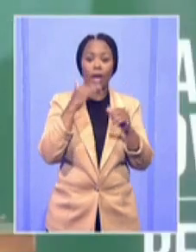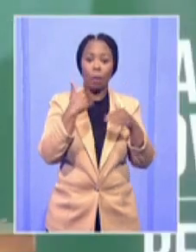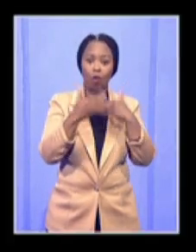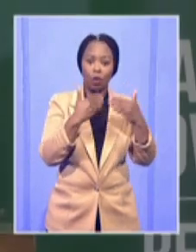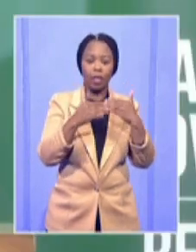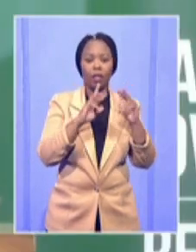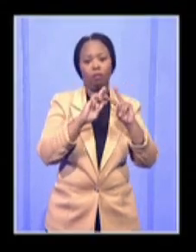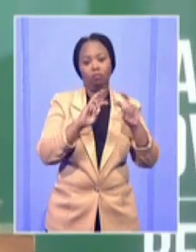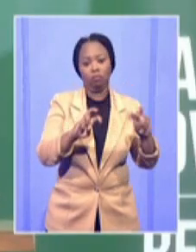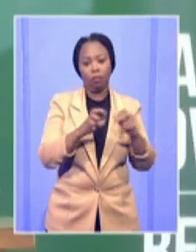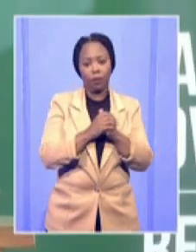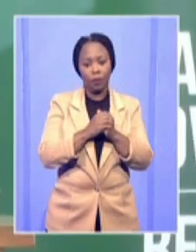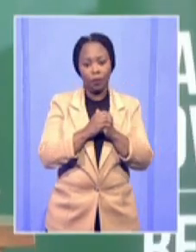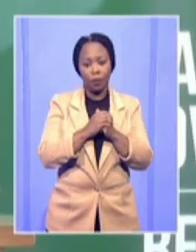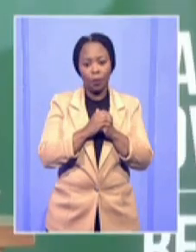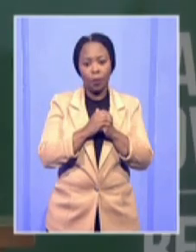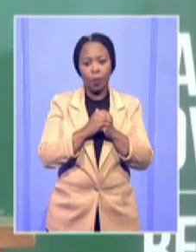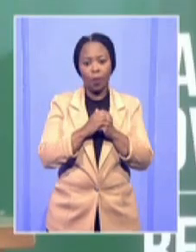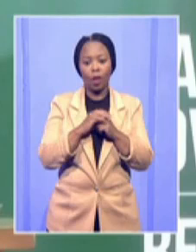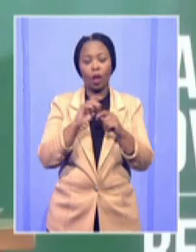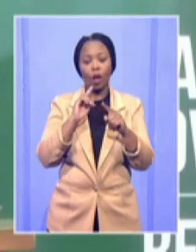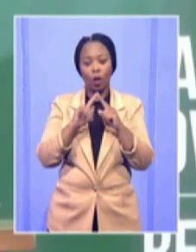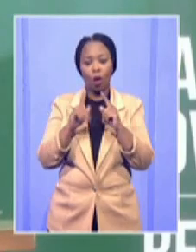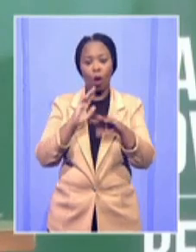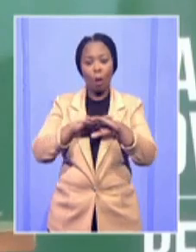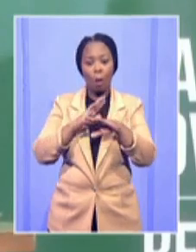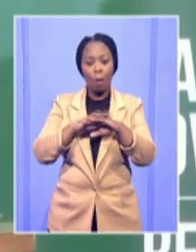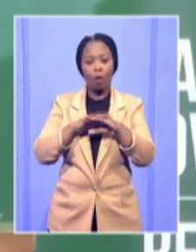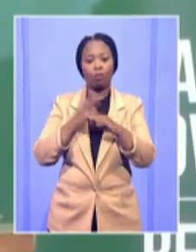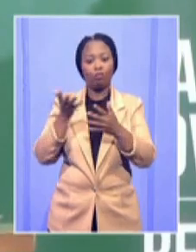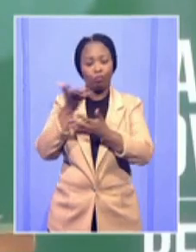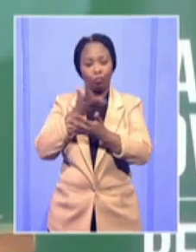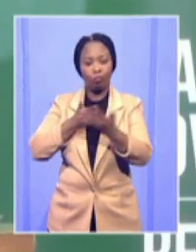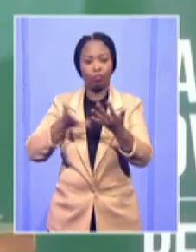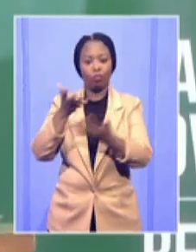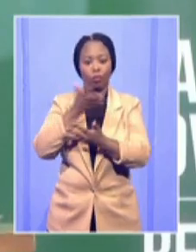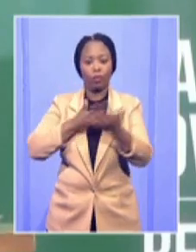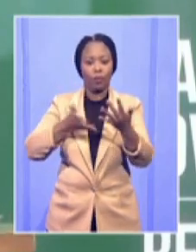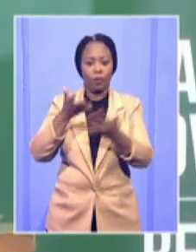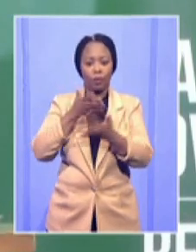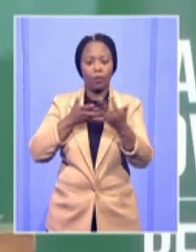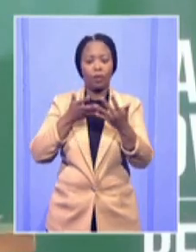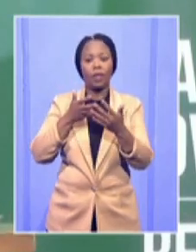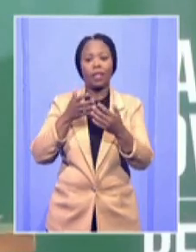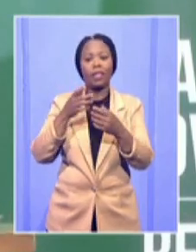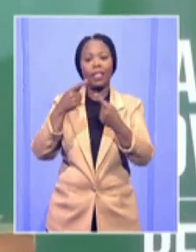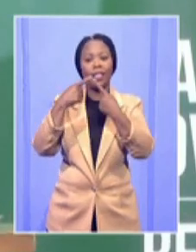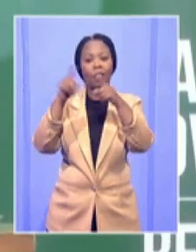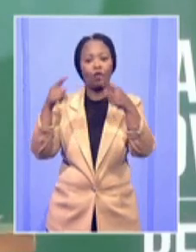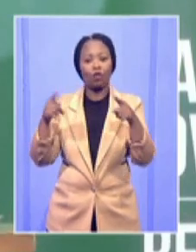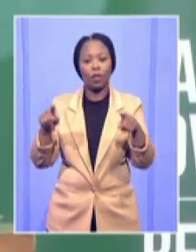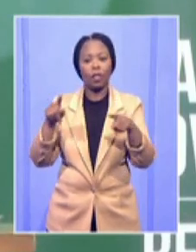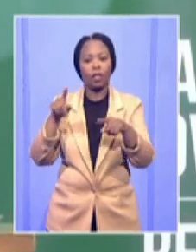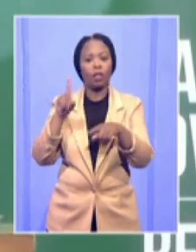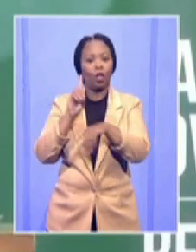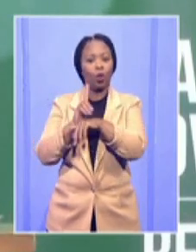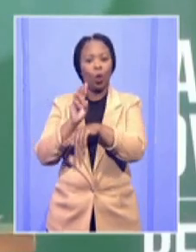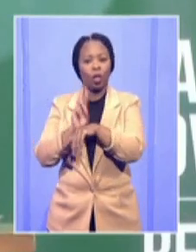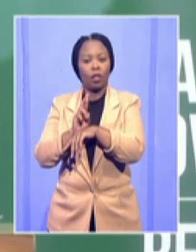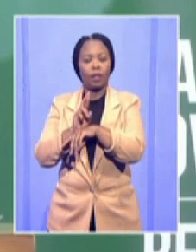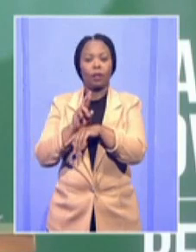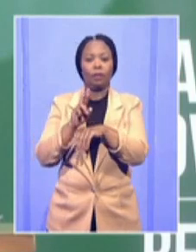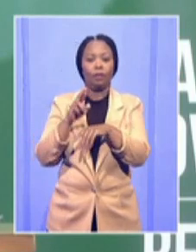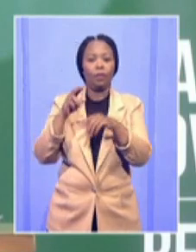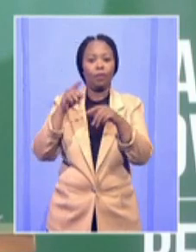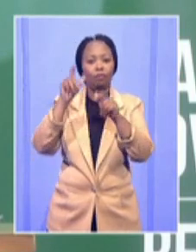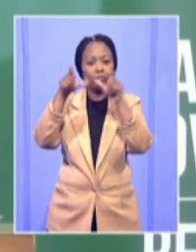was provided for interactions among the researchers and practitioners from various disciplines and capacities to build the